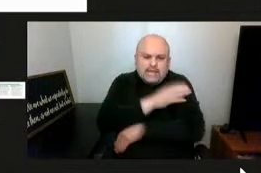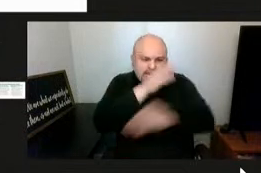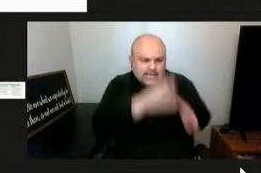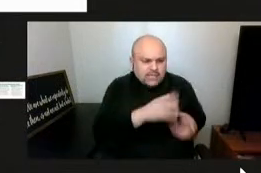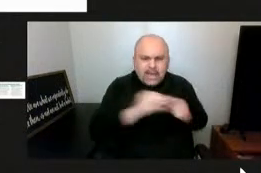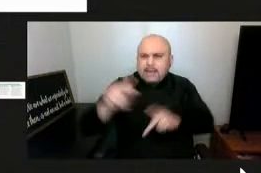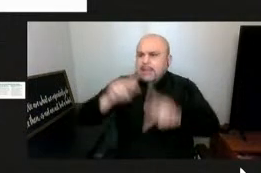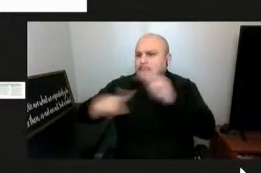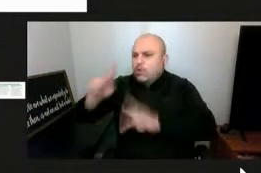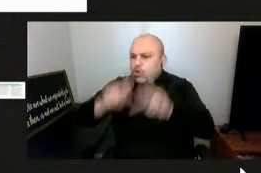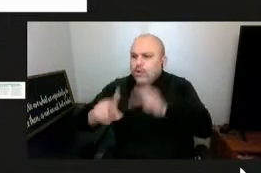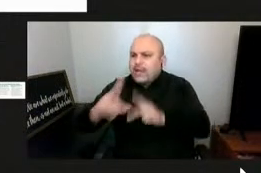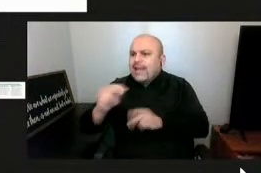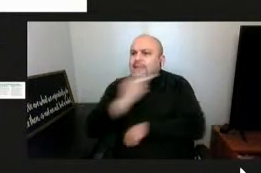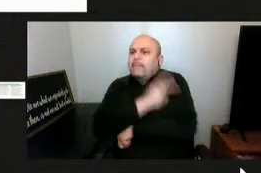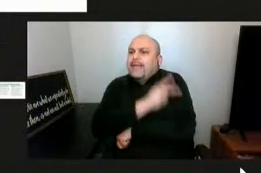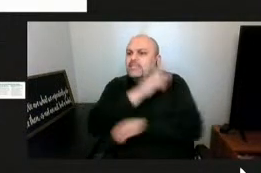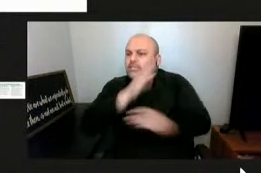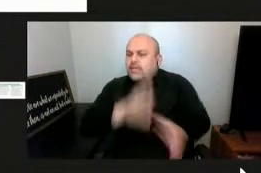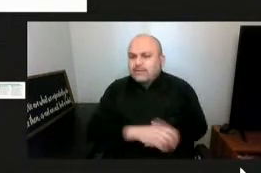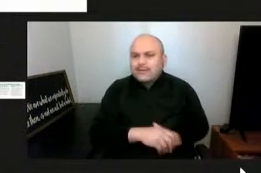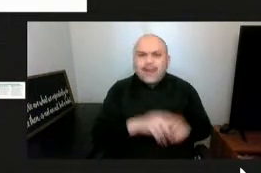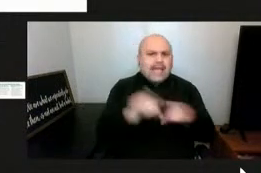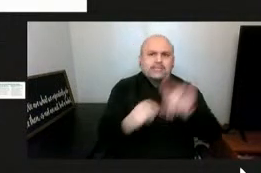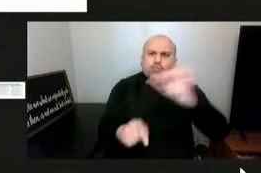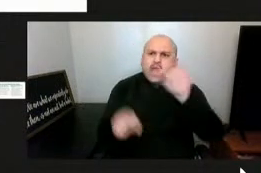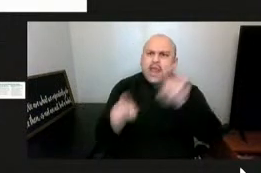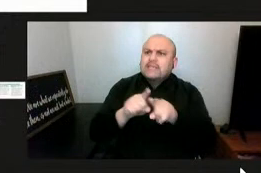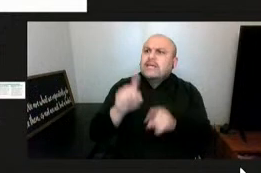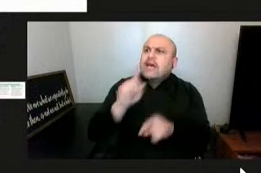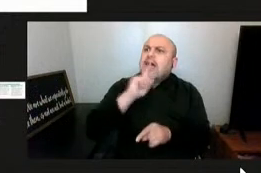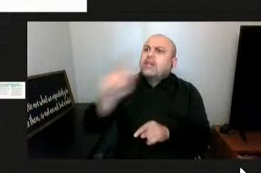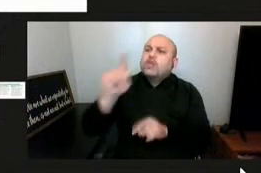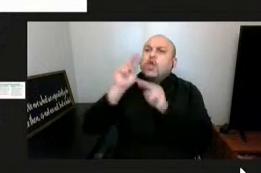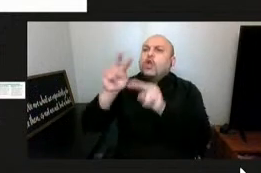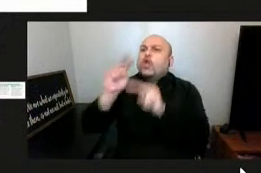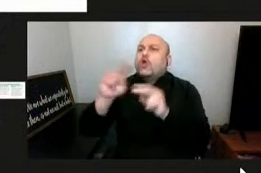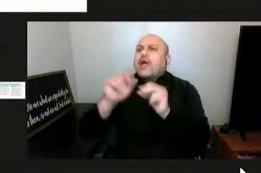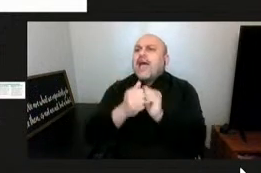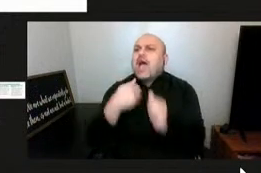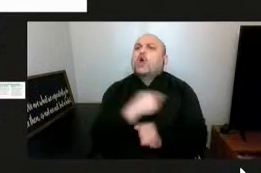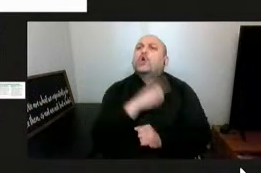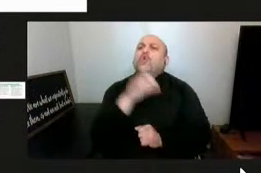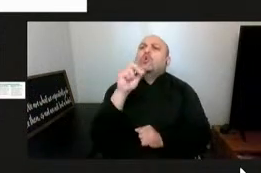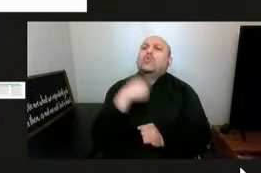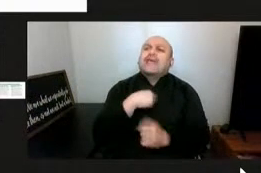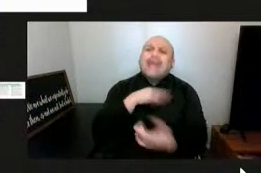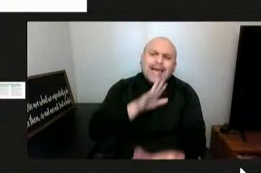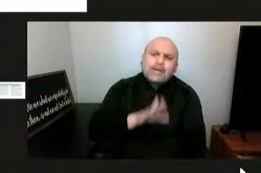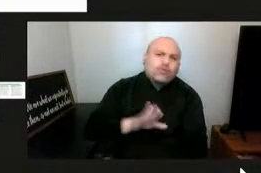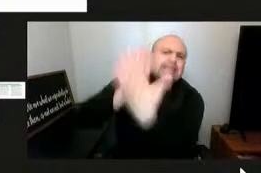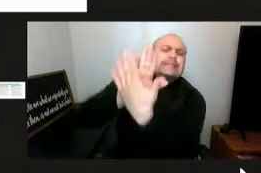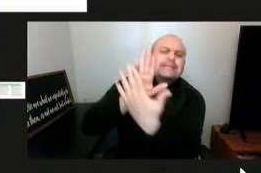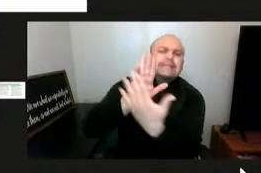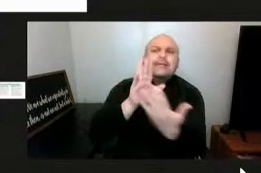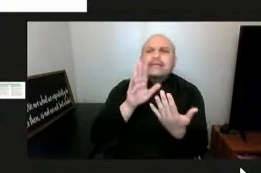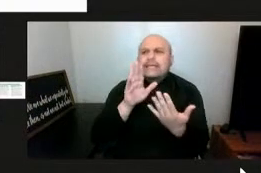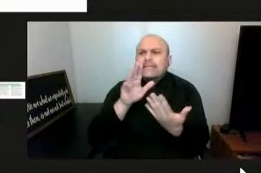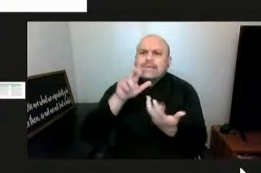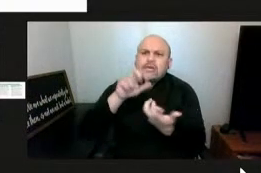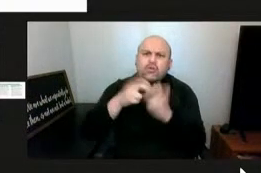the patient, as well as actually looking at how do we address crisis